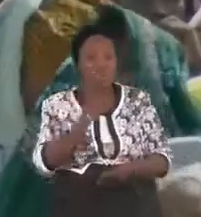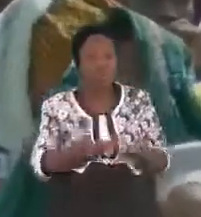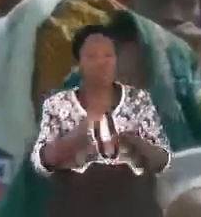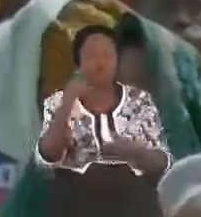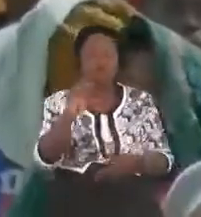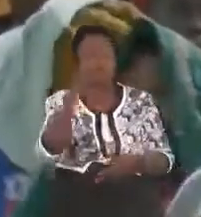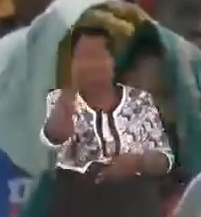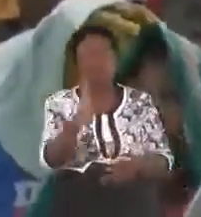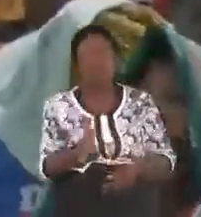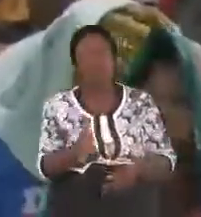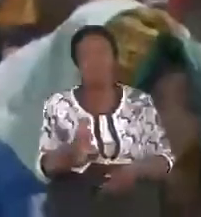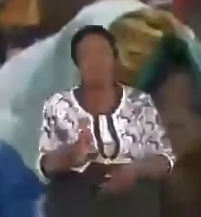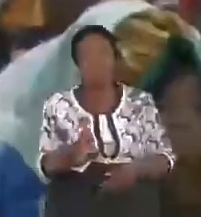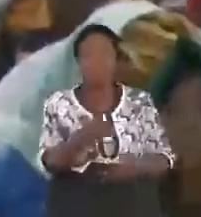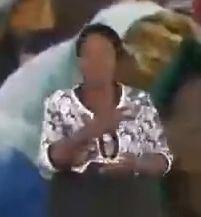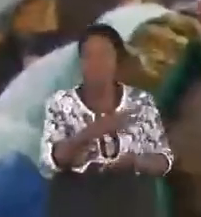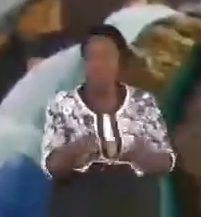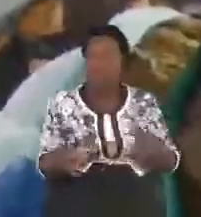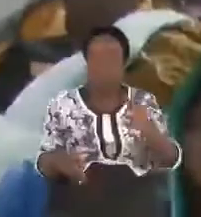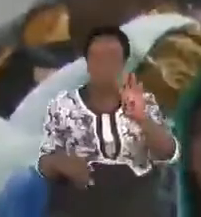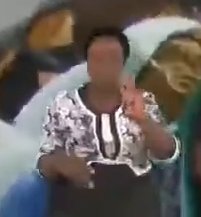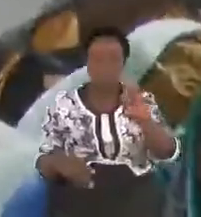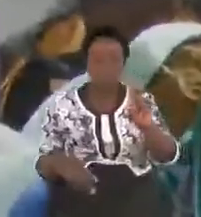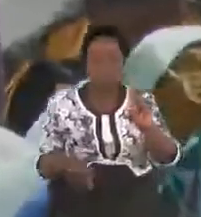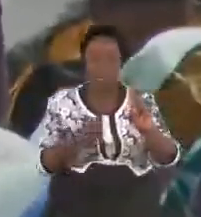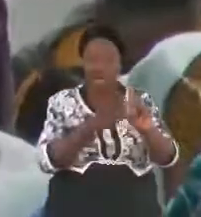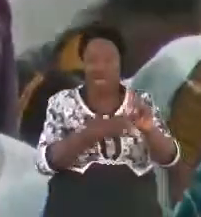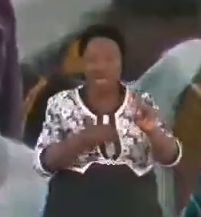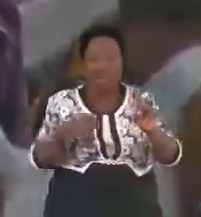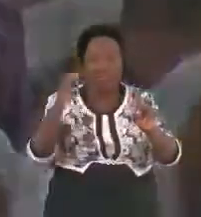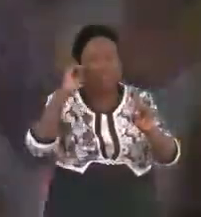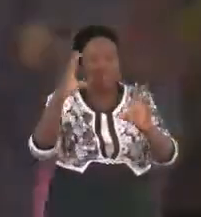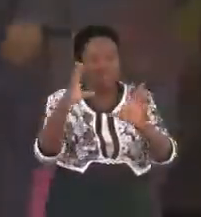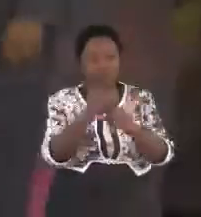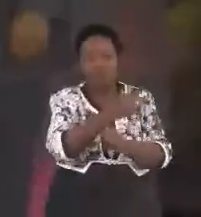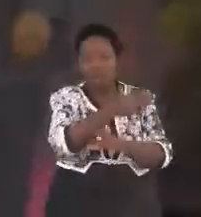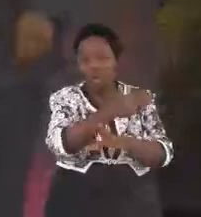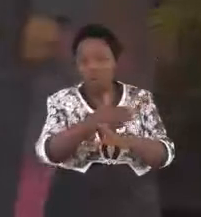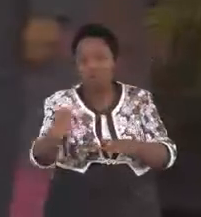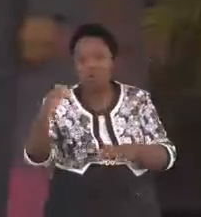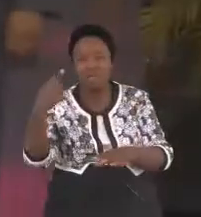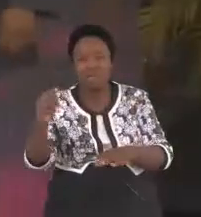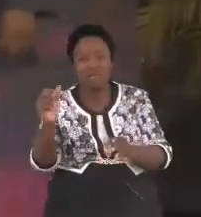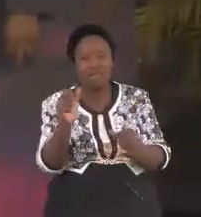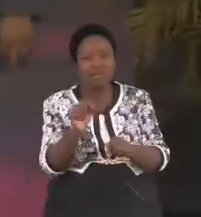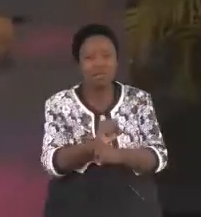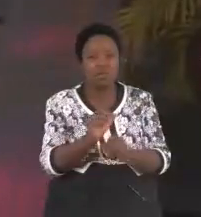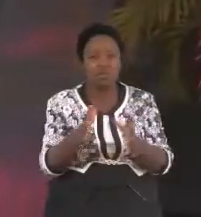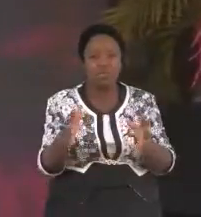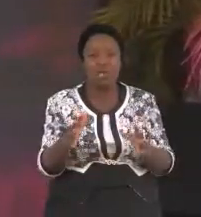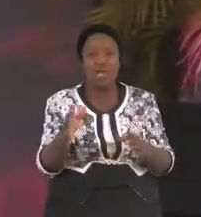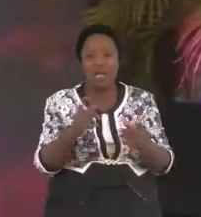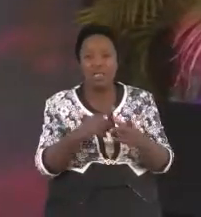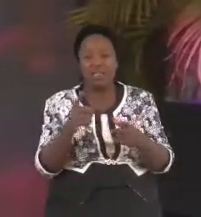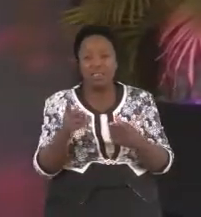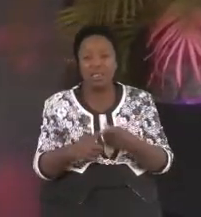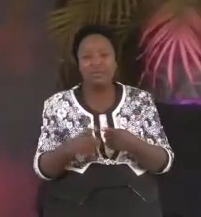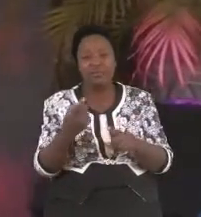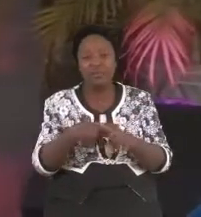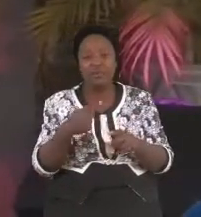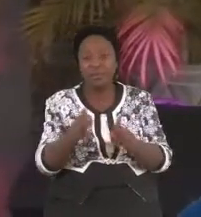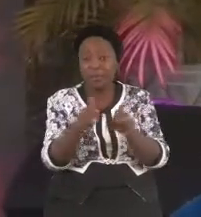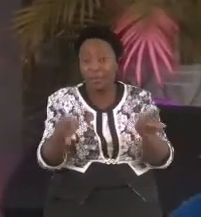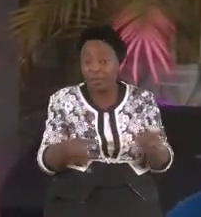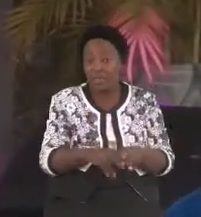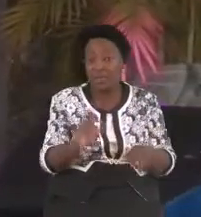verse 41, and he took away the stone and from the place where the